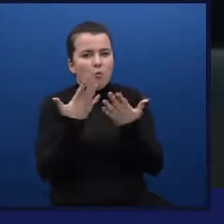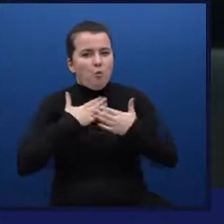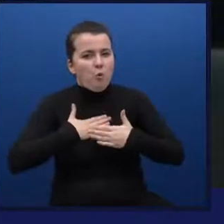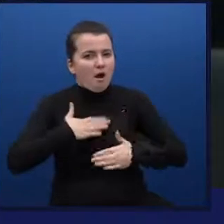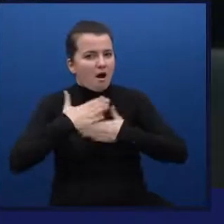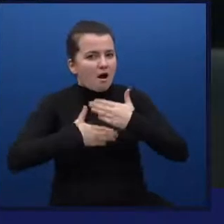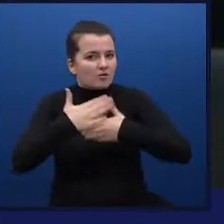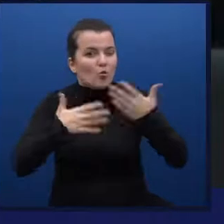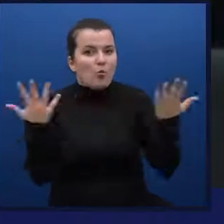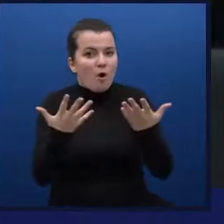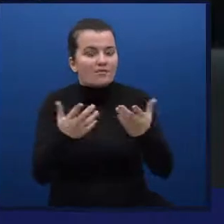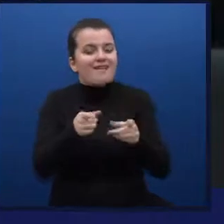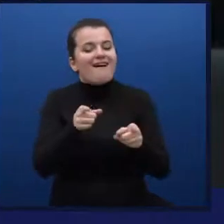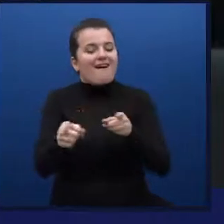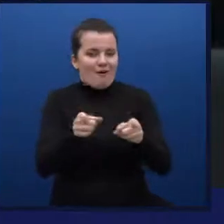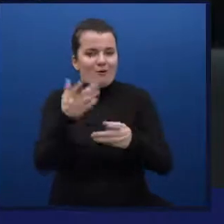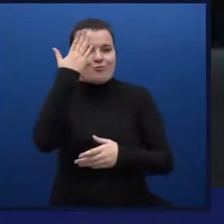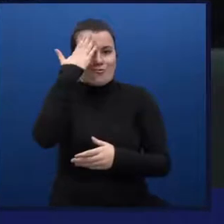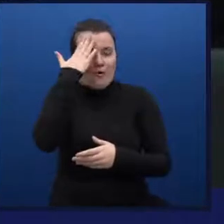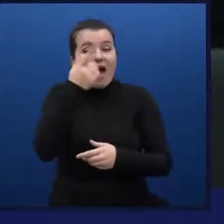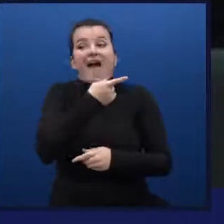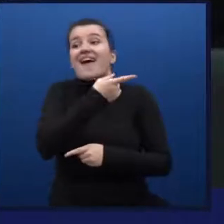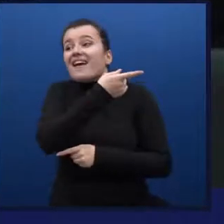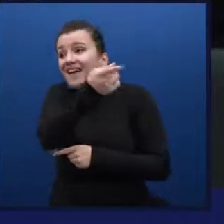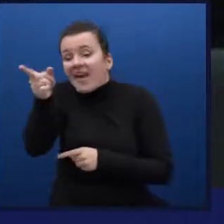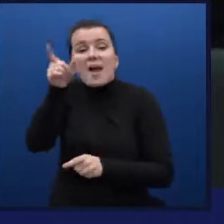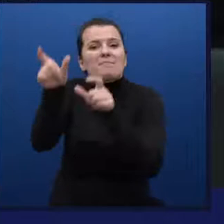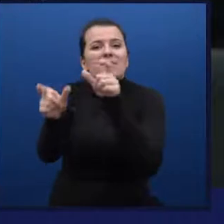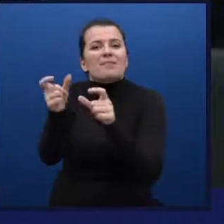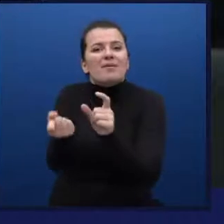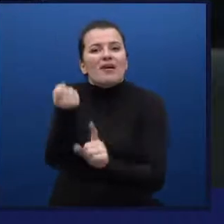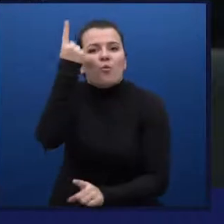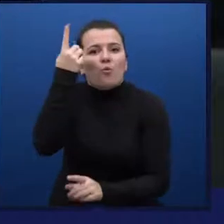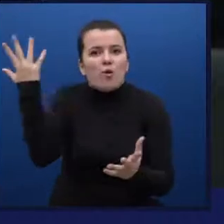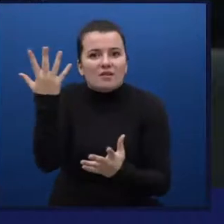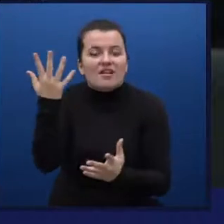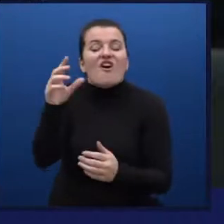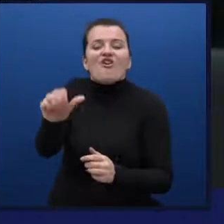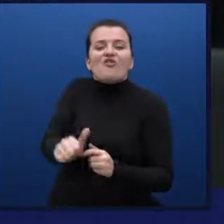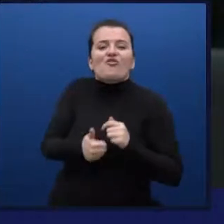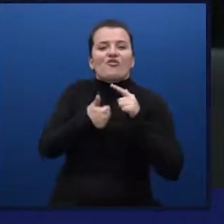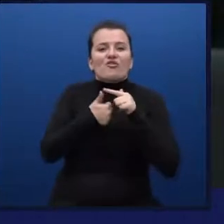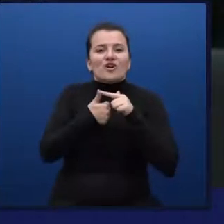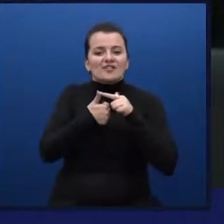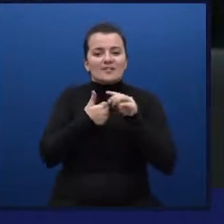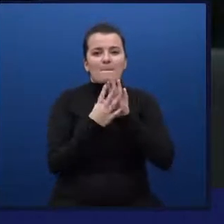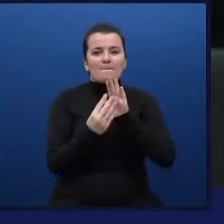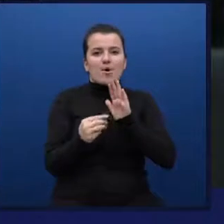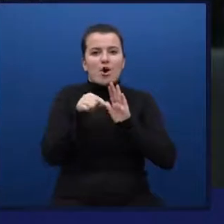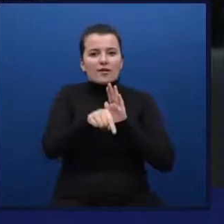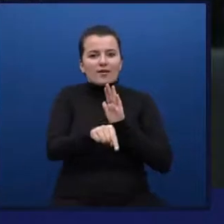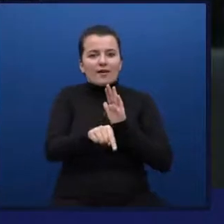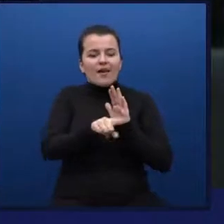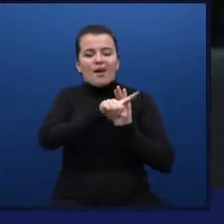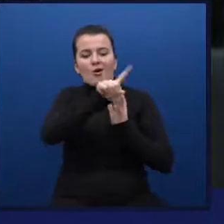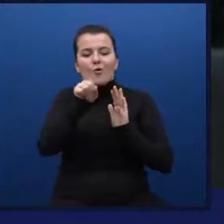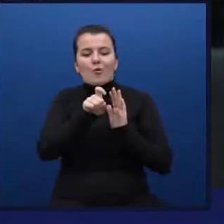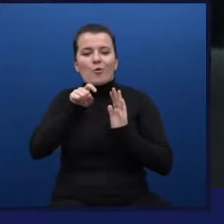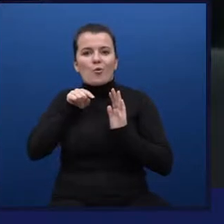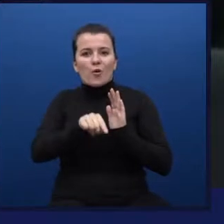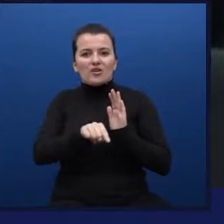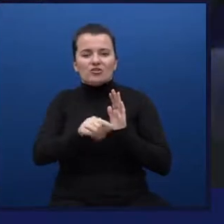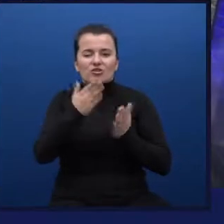We need to make sure that people understand that it starts with the asking the right questions to your model. Here.